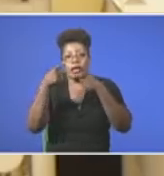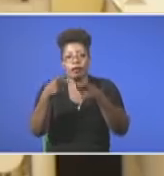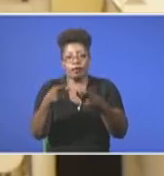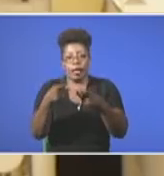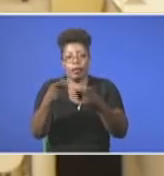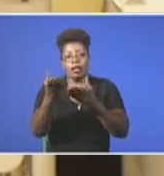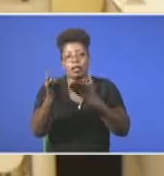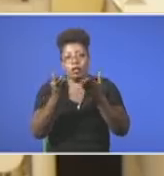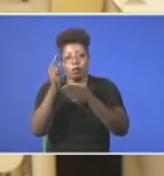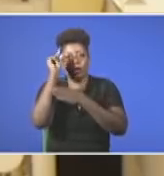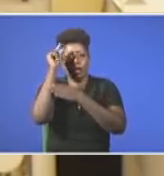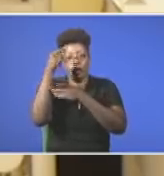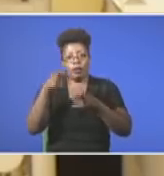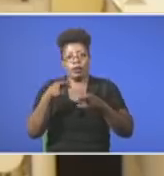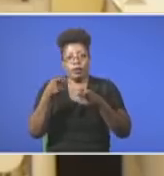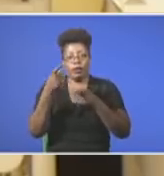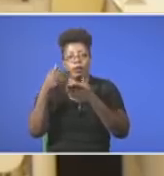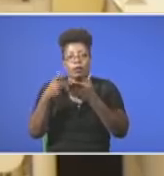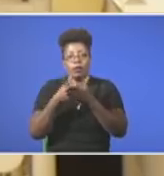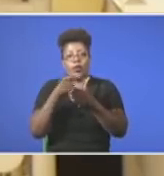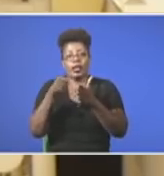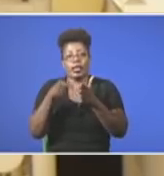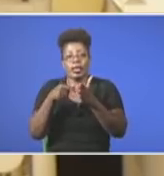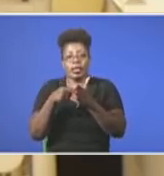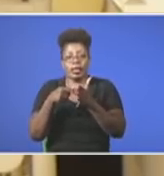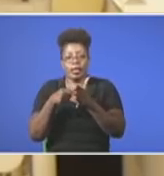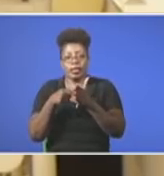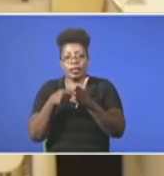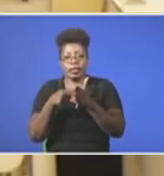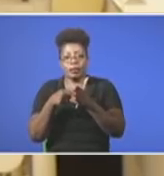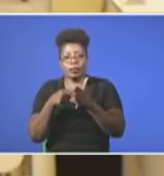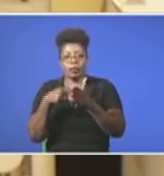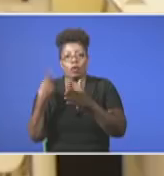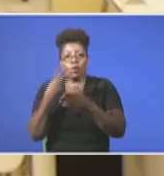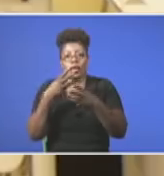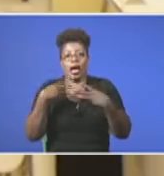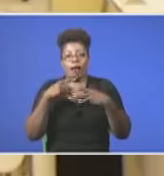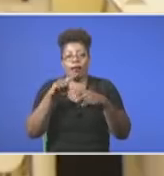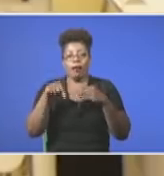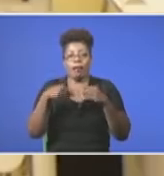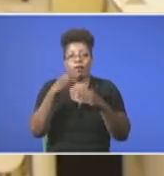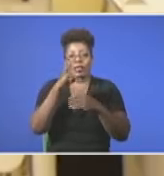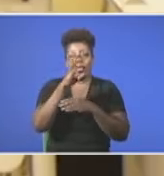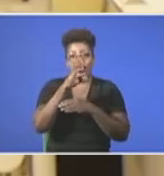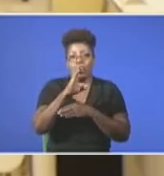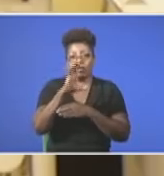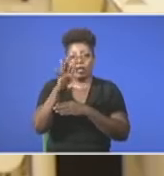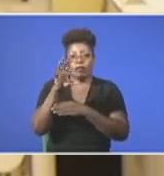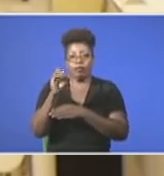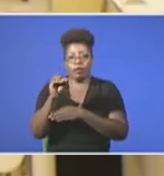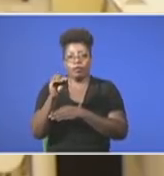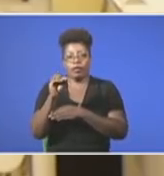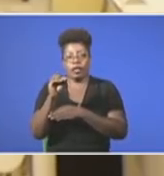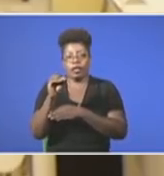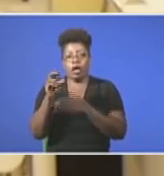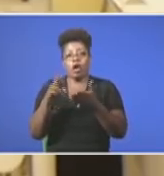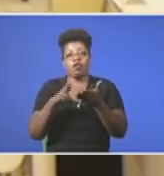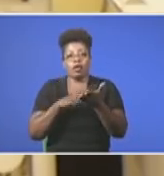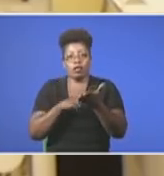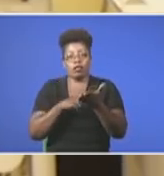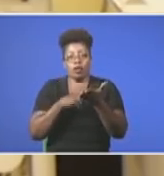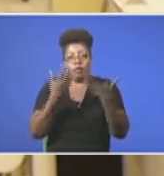that the government has provided through this SBDC. I would say we have about 650 registrants already.